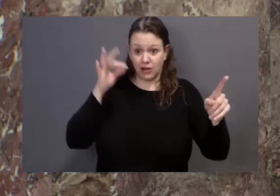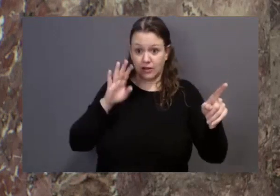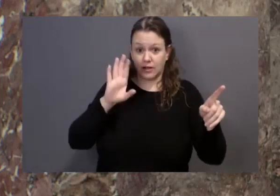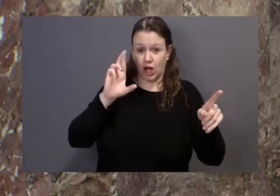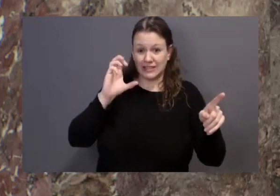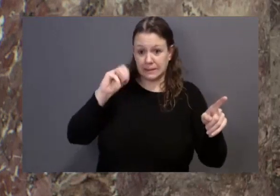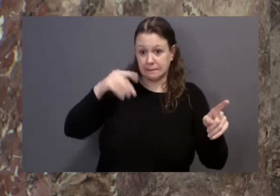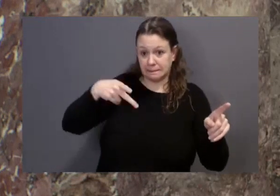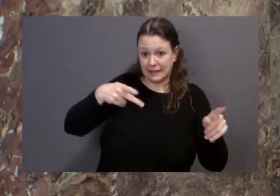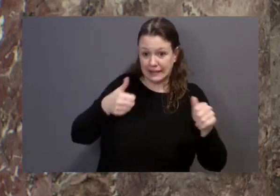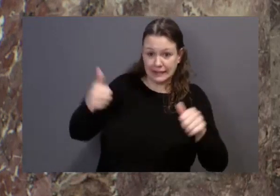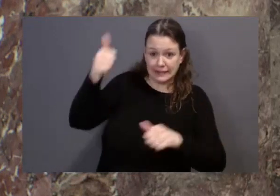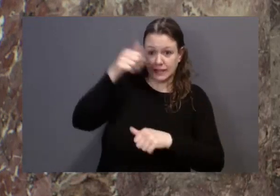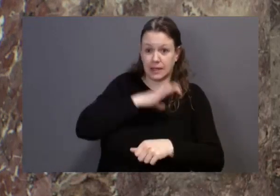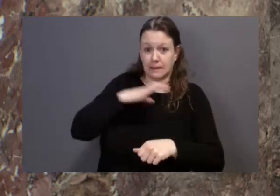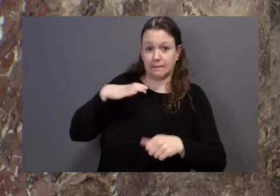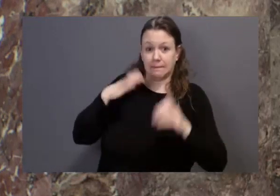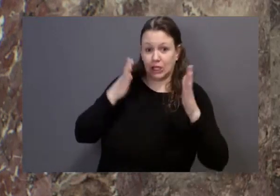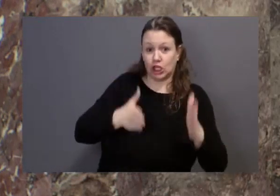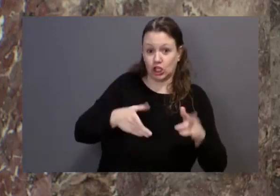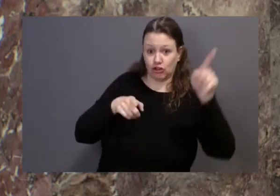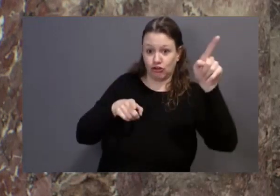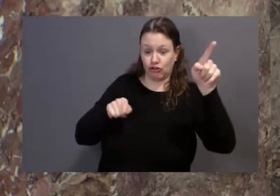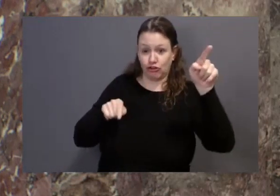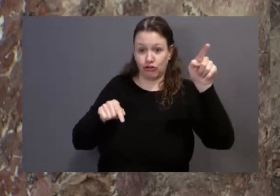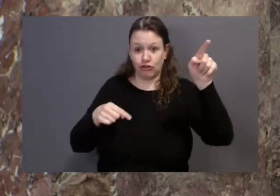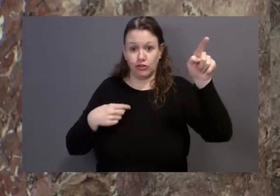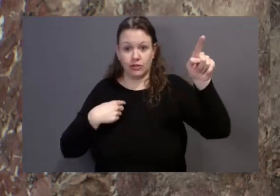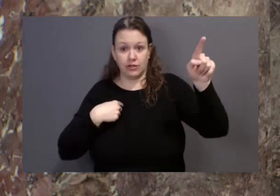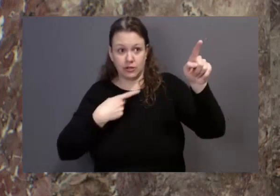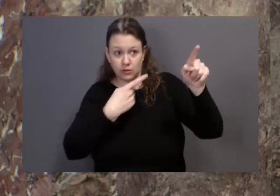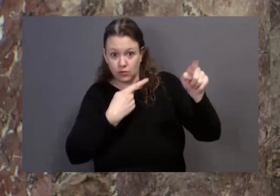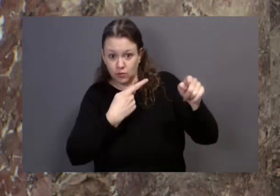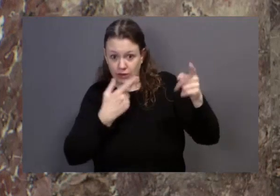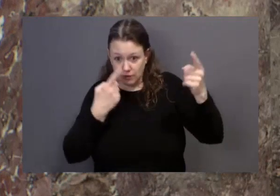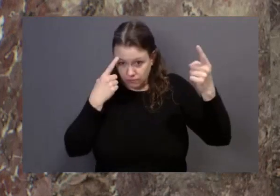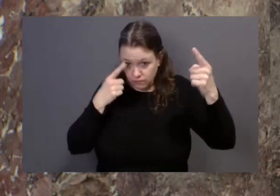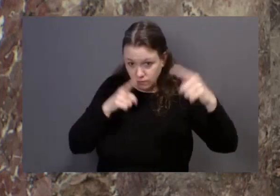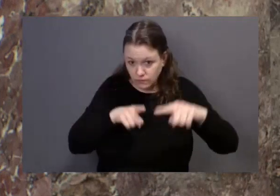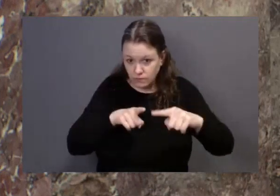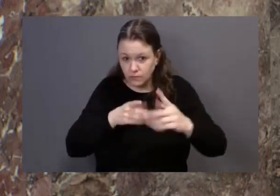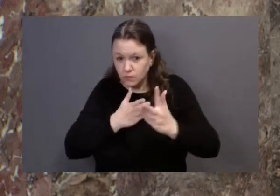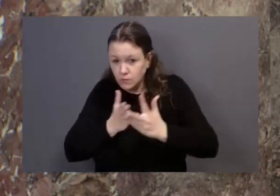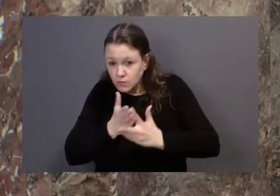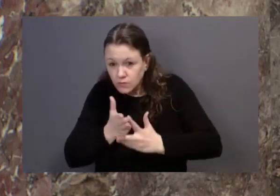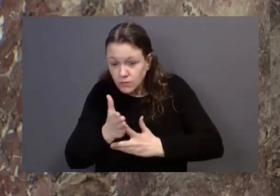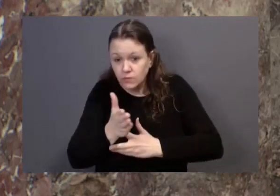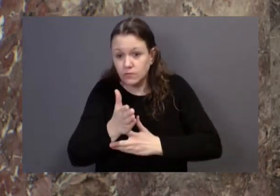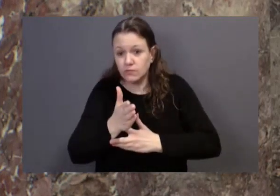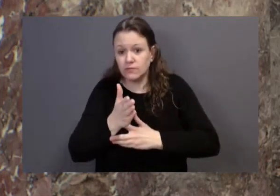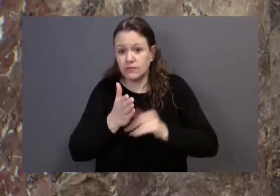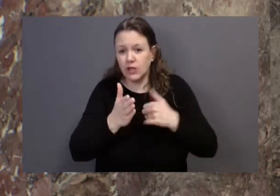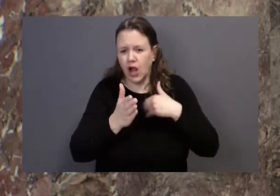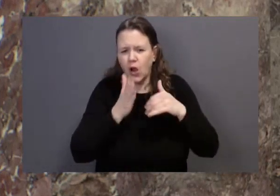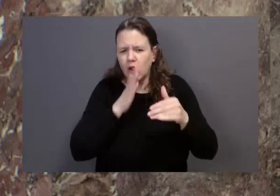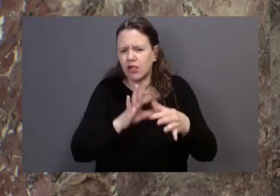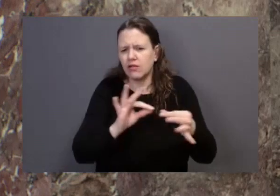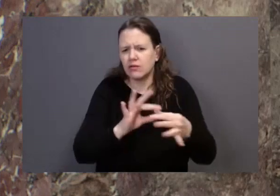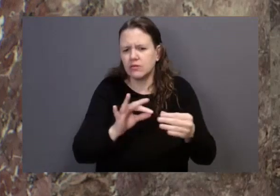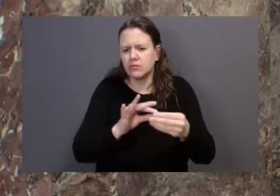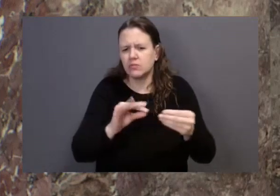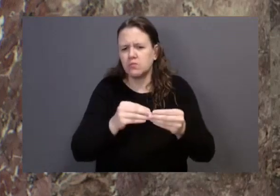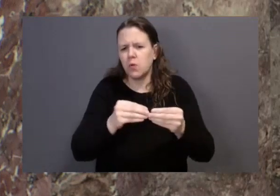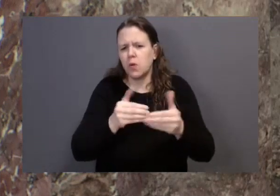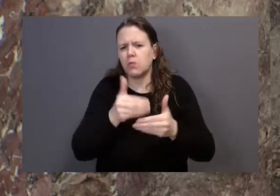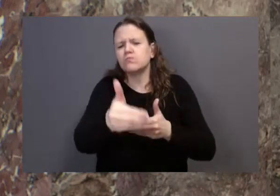agreed on a path forward. I will have more to say on that in the weeks ahead. This is not, and the package that the